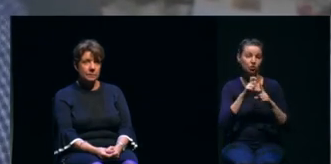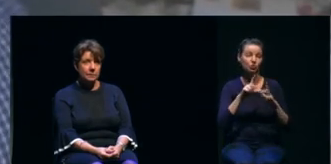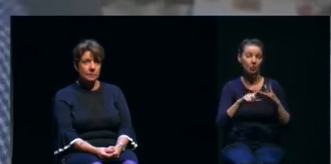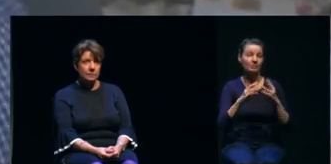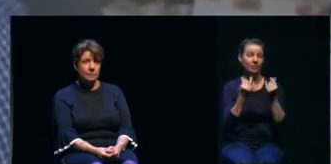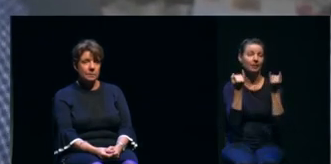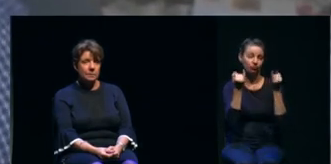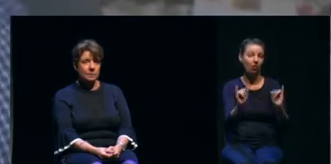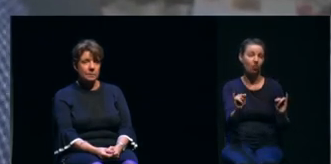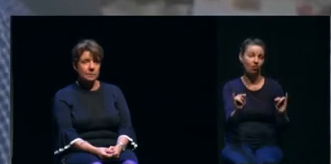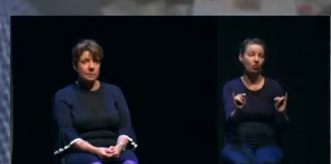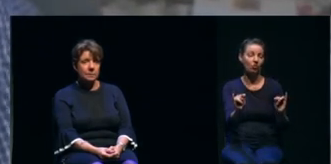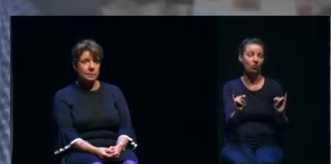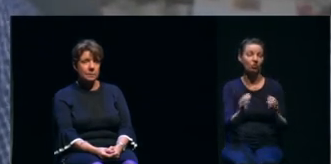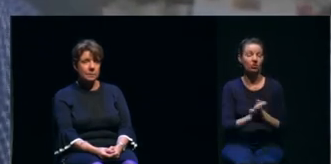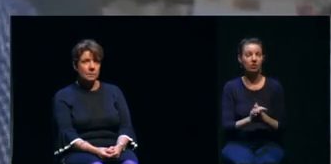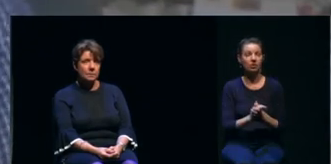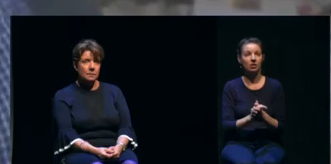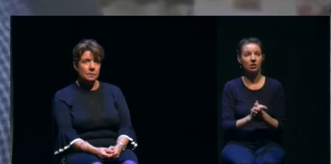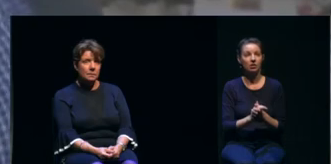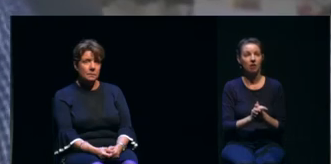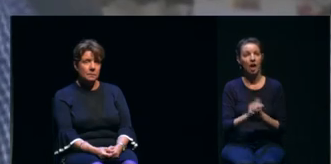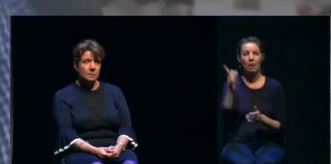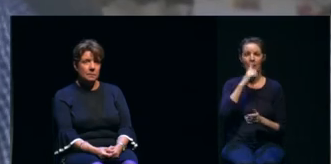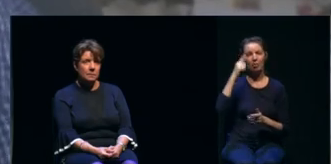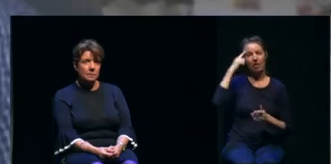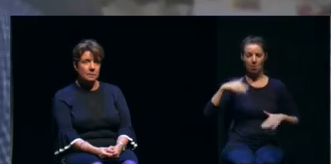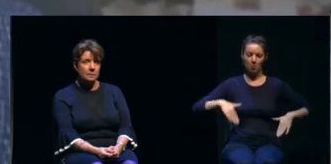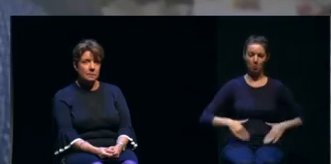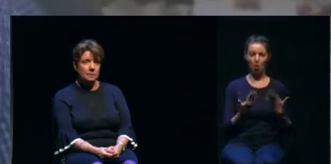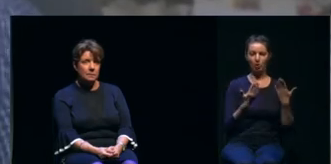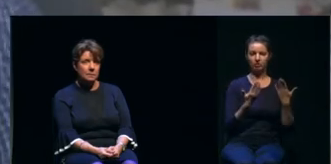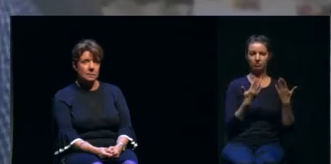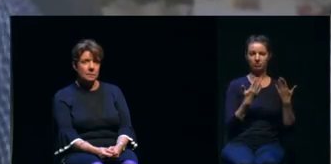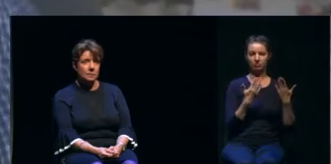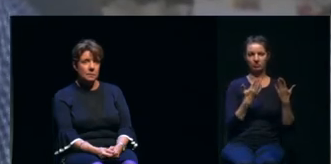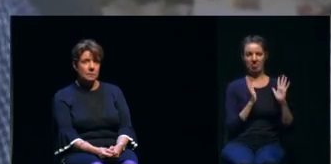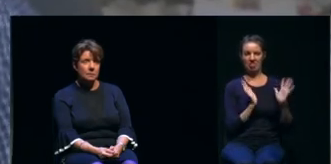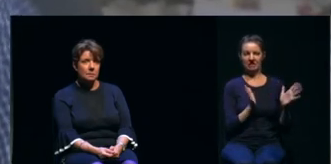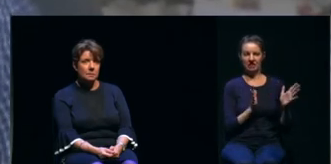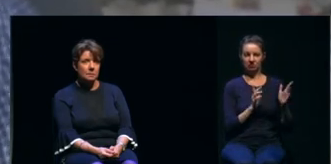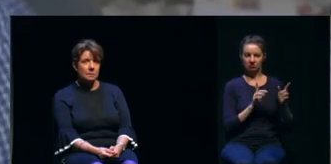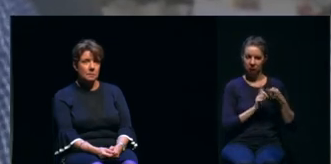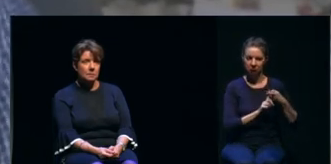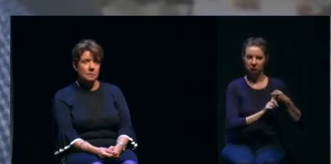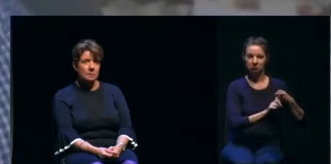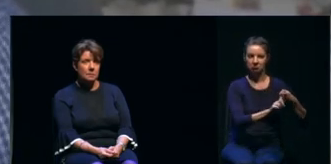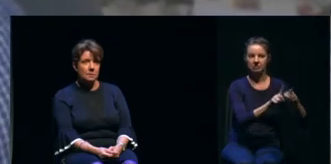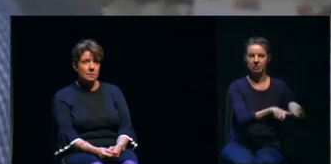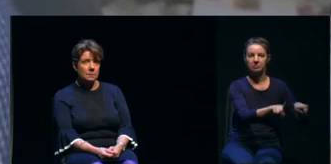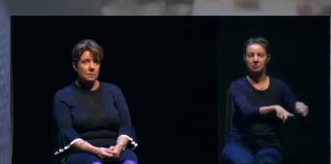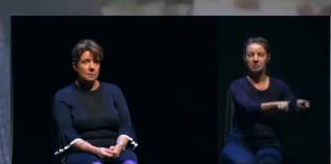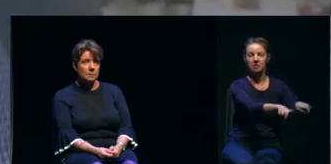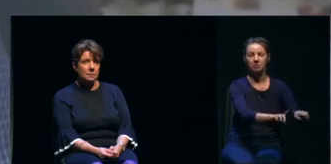I think we do tend to have this opinion that you're born as you are and that's who you are. And sometimes, you know, if you say that you're changing, people